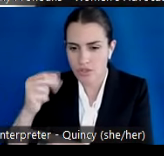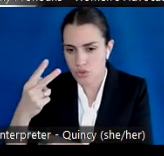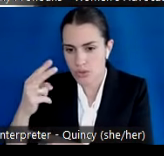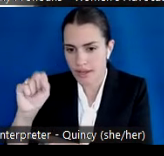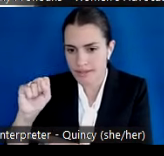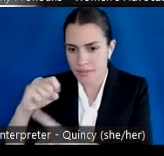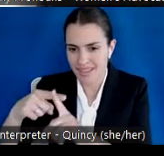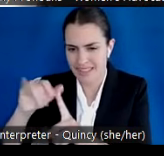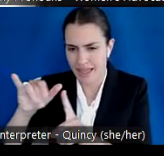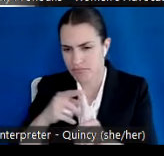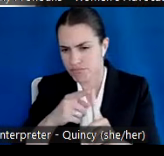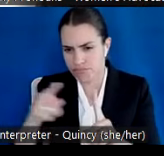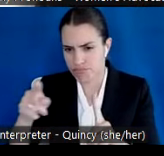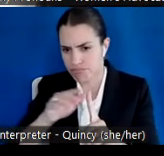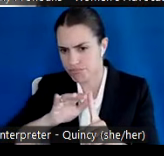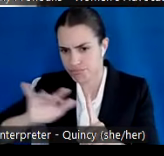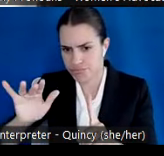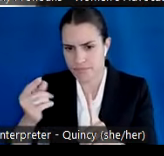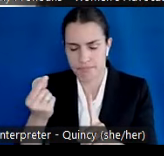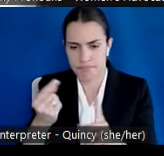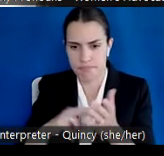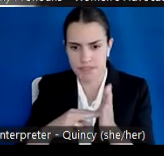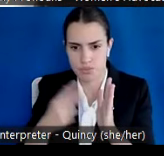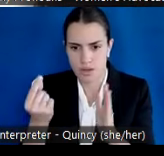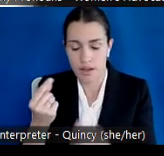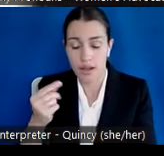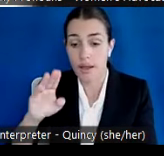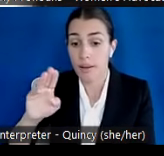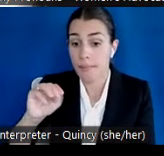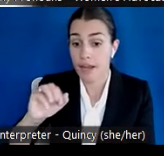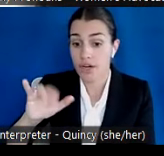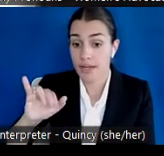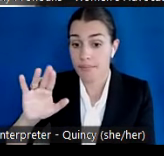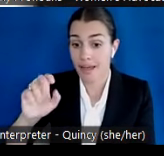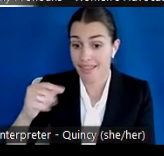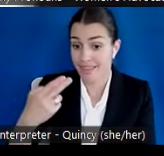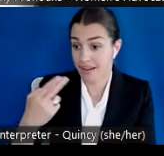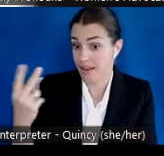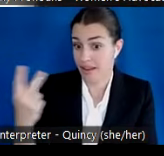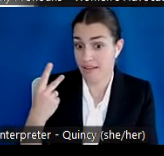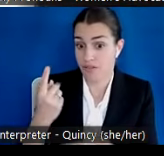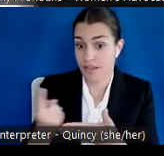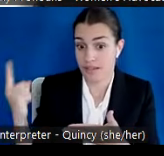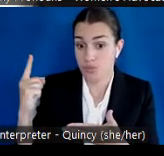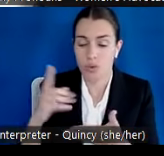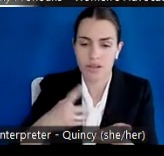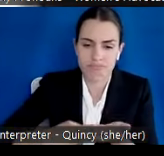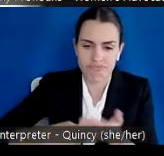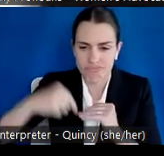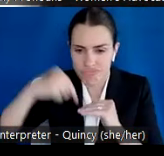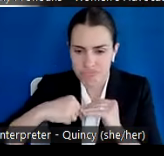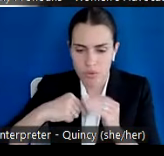used in this presentation today. Mary Beth and I, in the previous presentation, also went in depth on what all these definitions